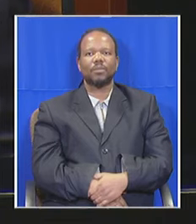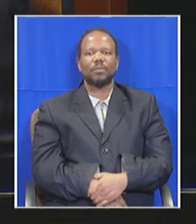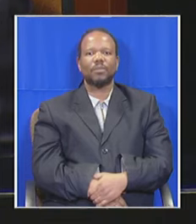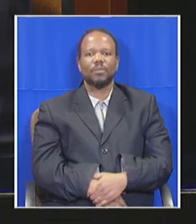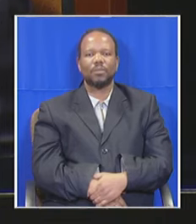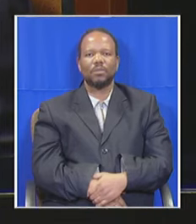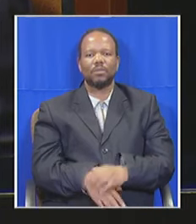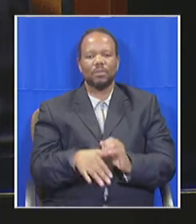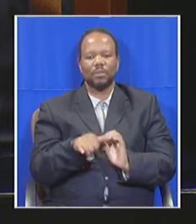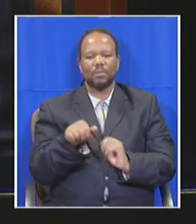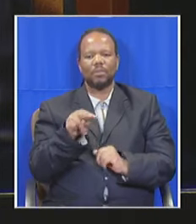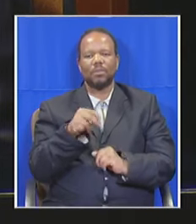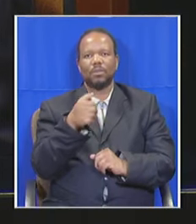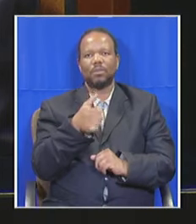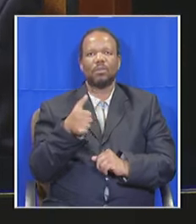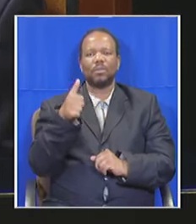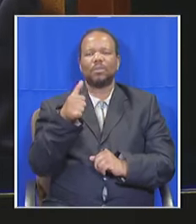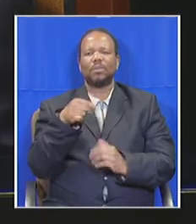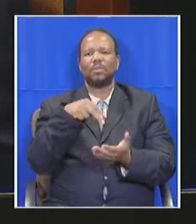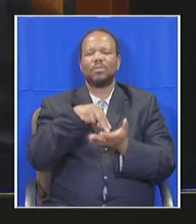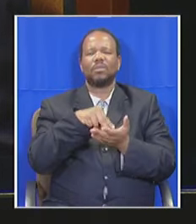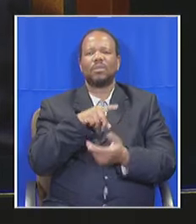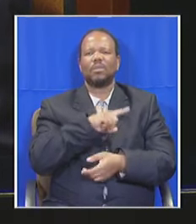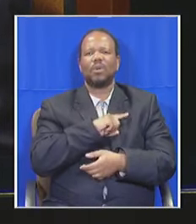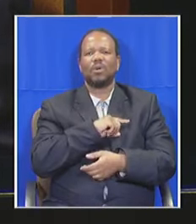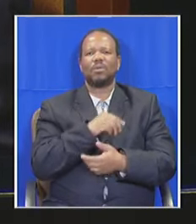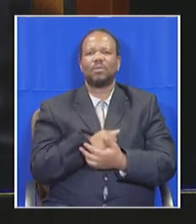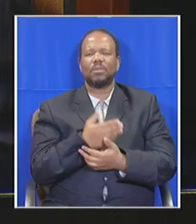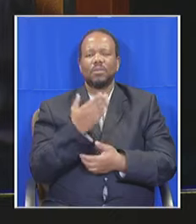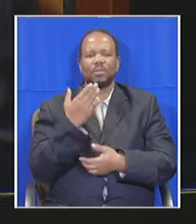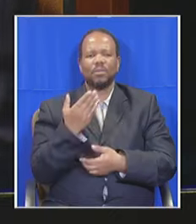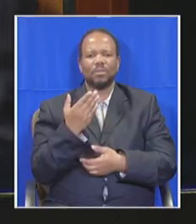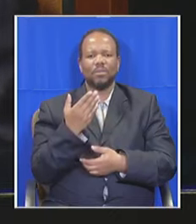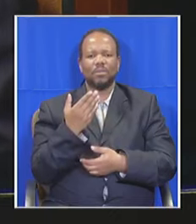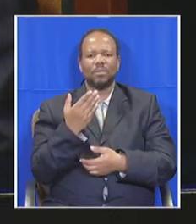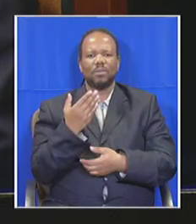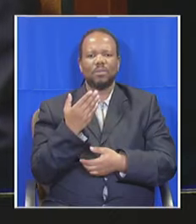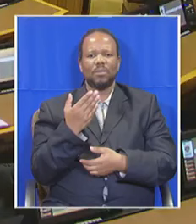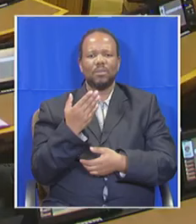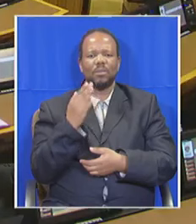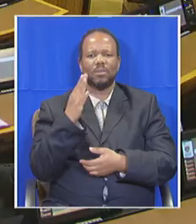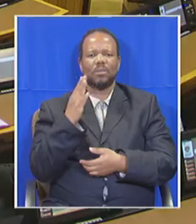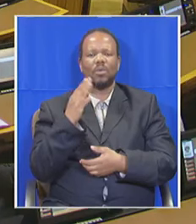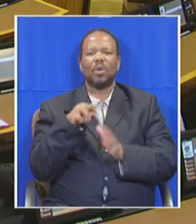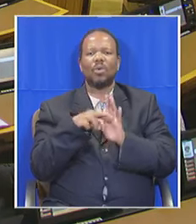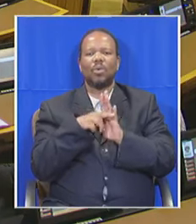Honorable Chief Whip, what are you rising on, sir? Honorable Deputy Speaker, I'm rising on Rule